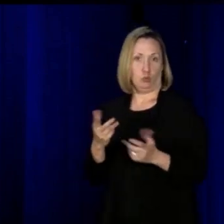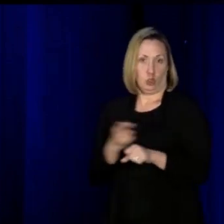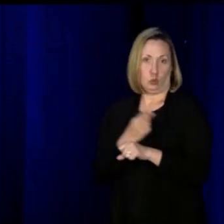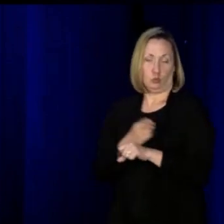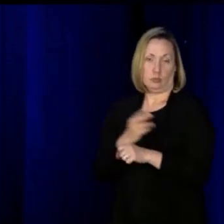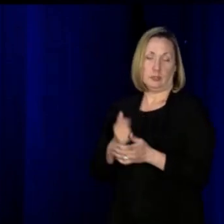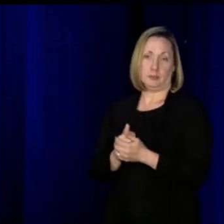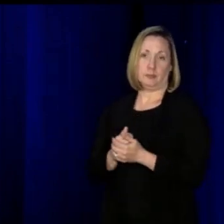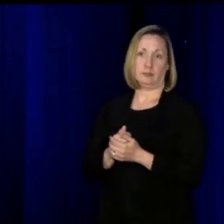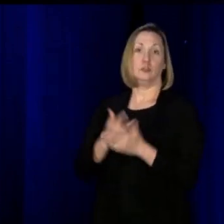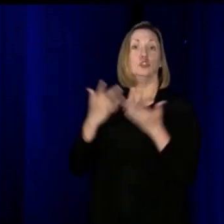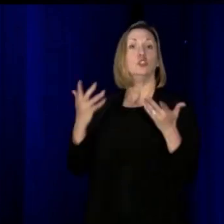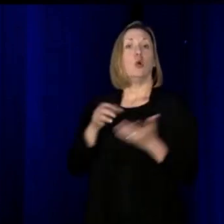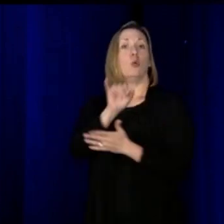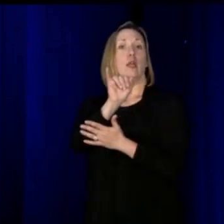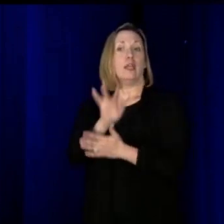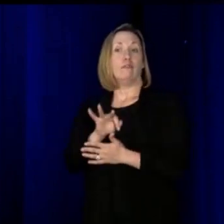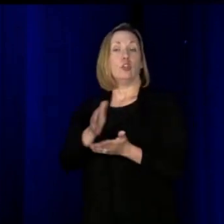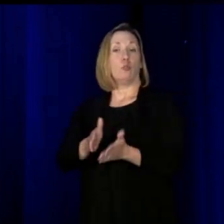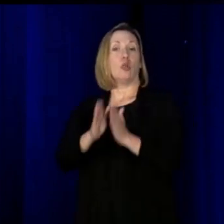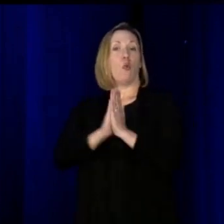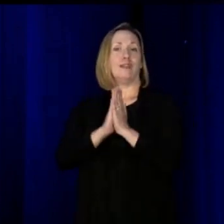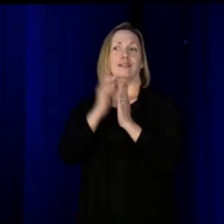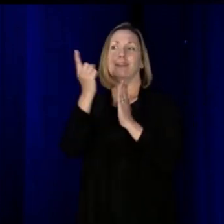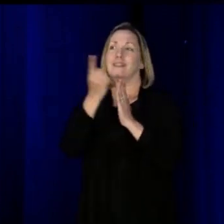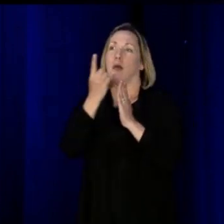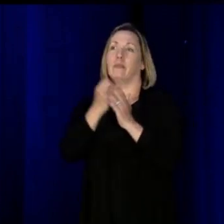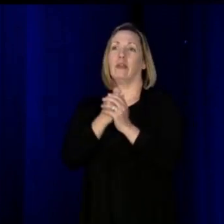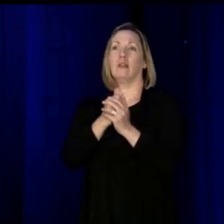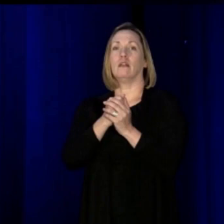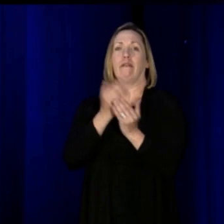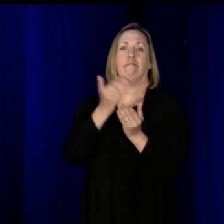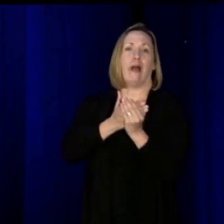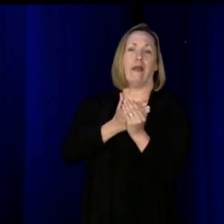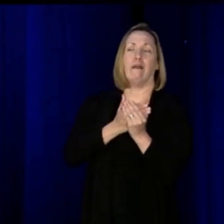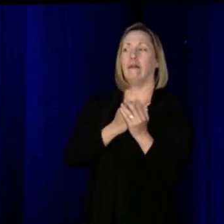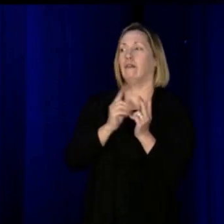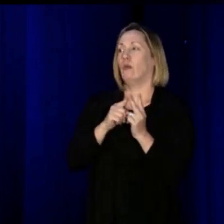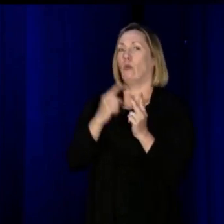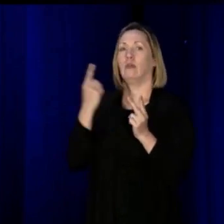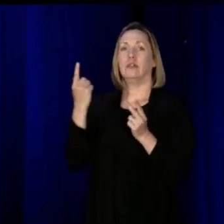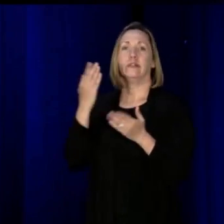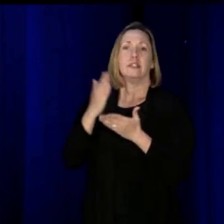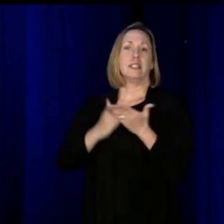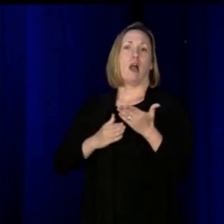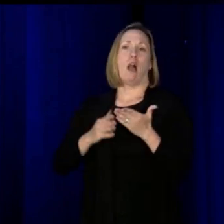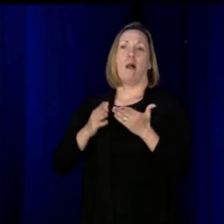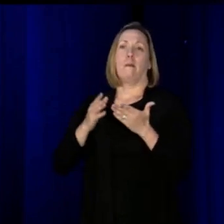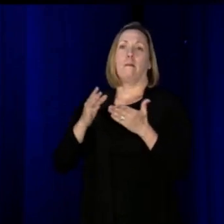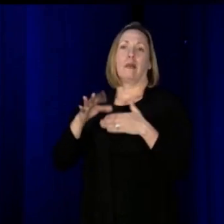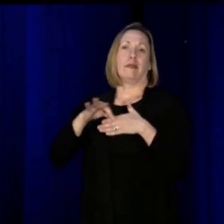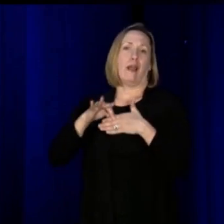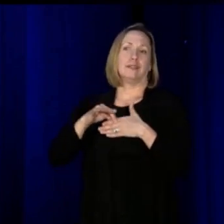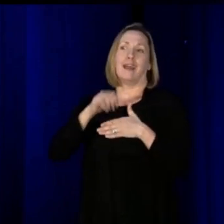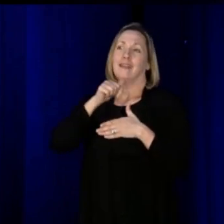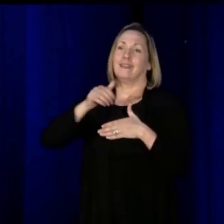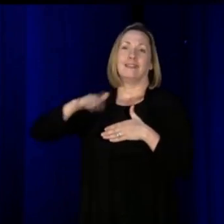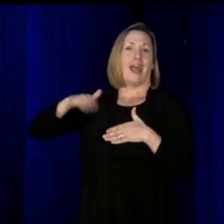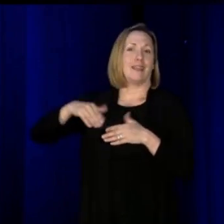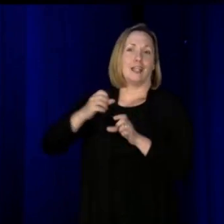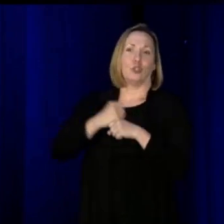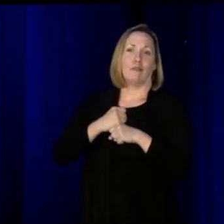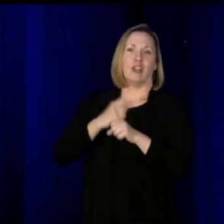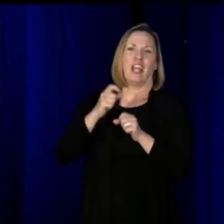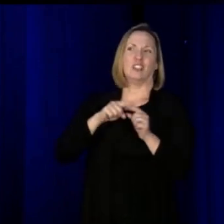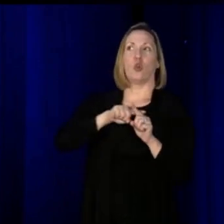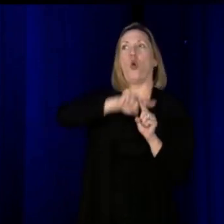them. So if you are requesting something, a file or some content that was not previously generated, your request has to travel to the